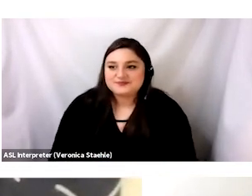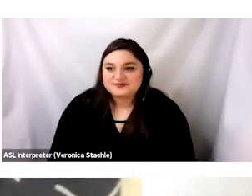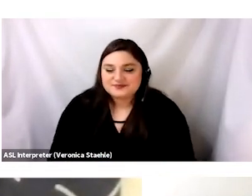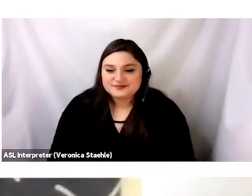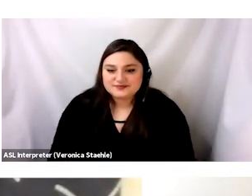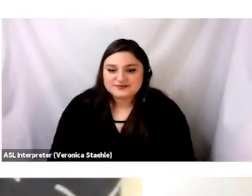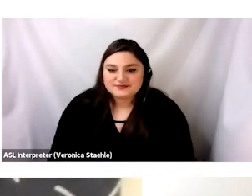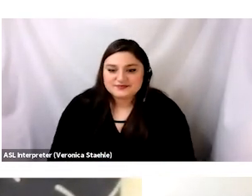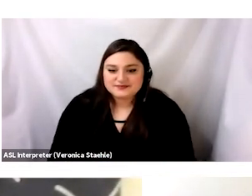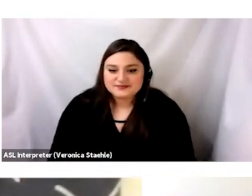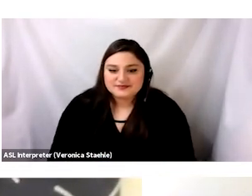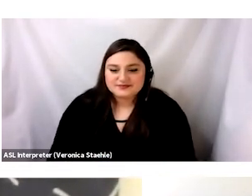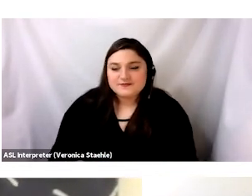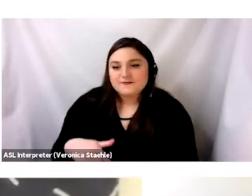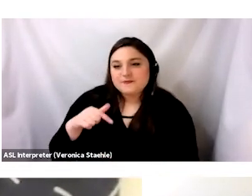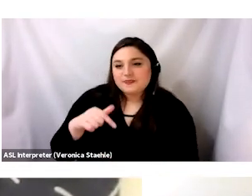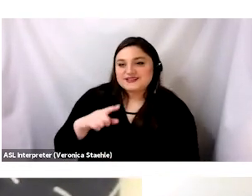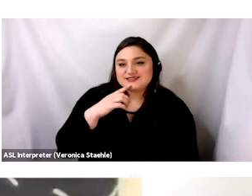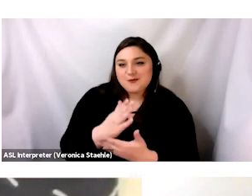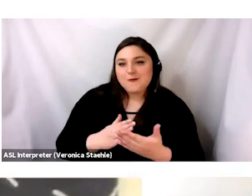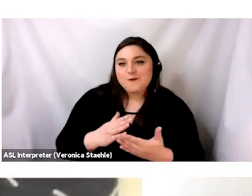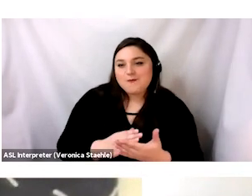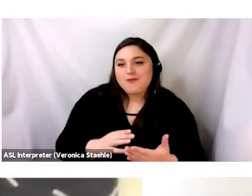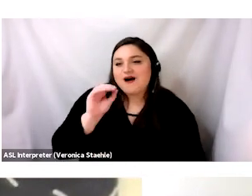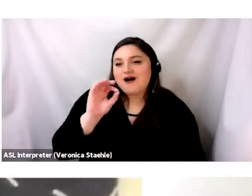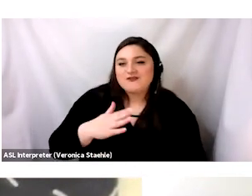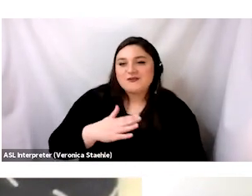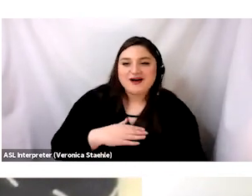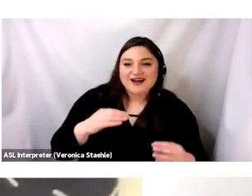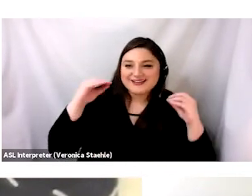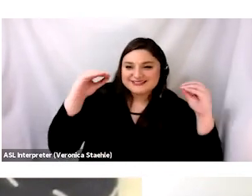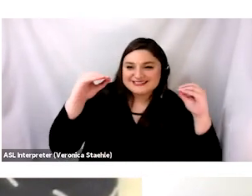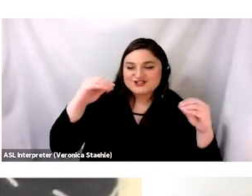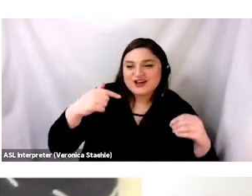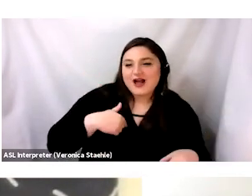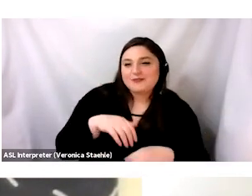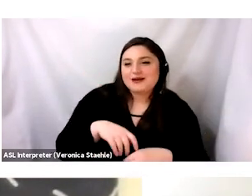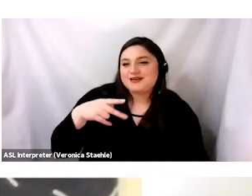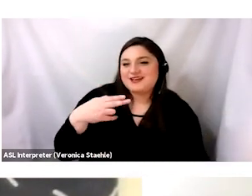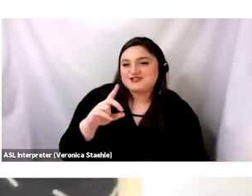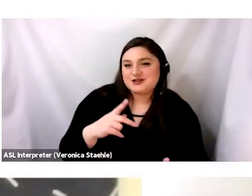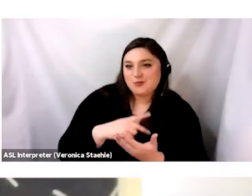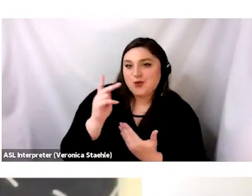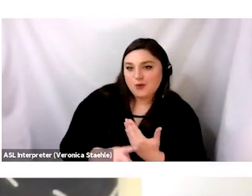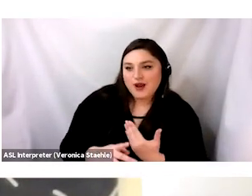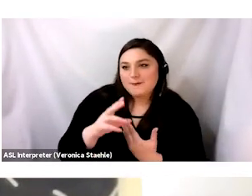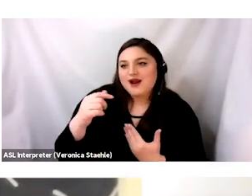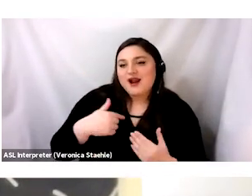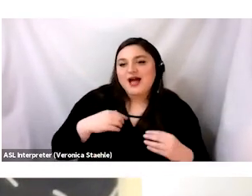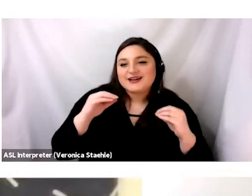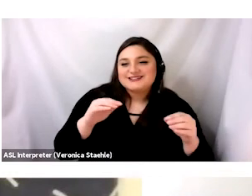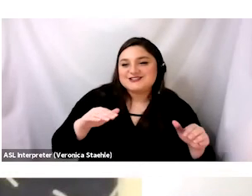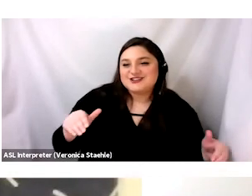So this is actually part of my pedagogy and teaching. I'm in a PhD program and I teach the Intro to